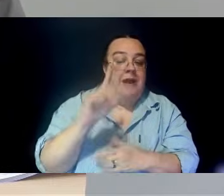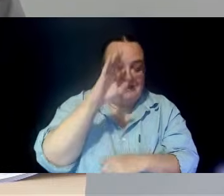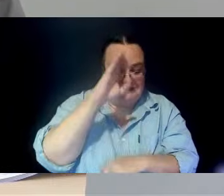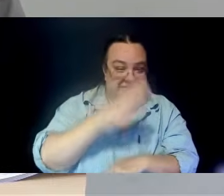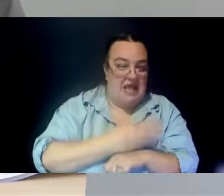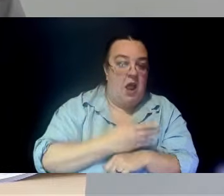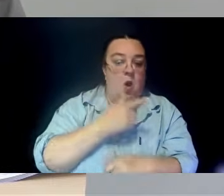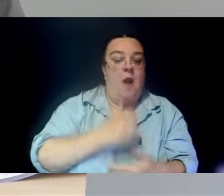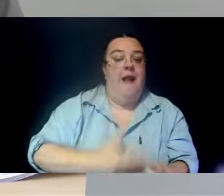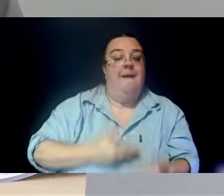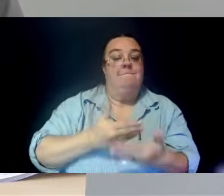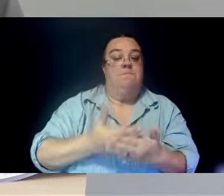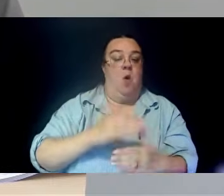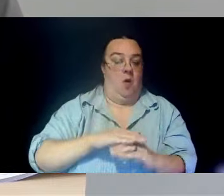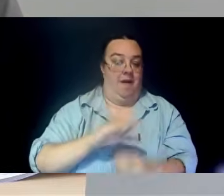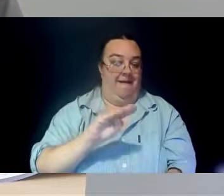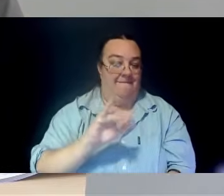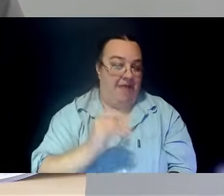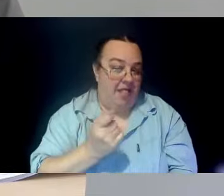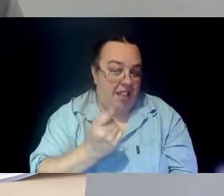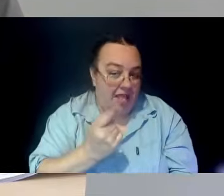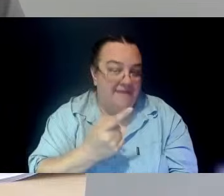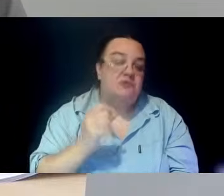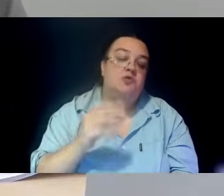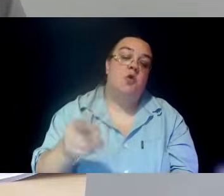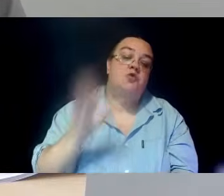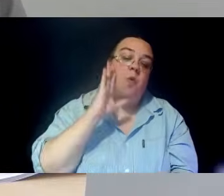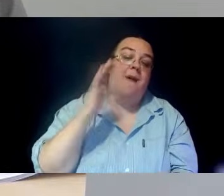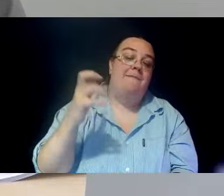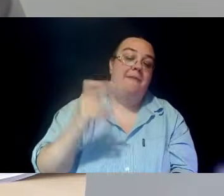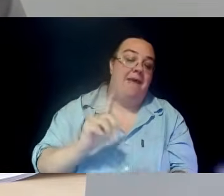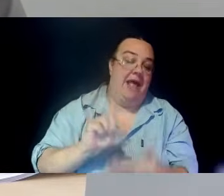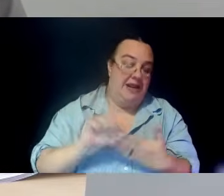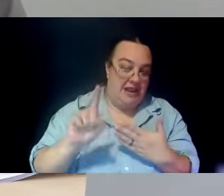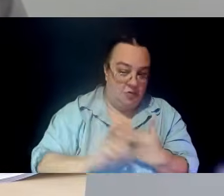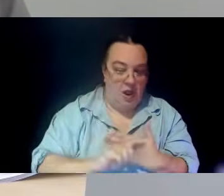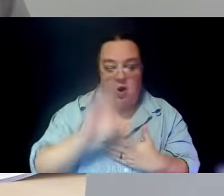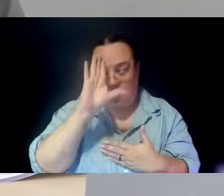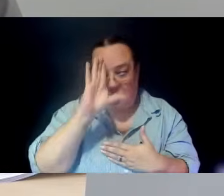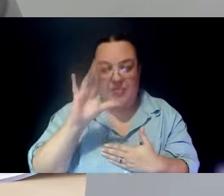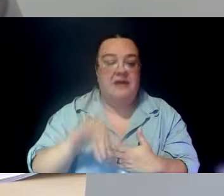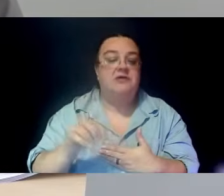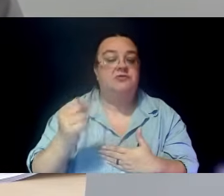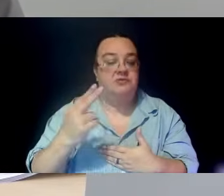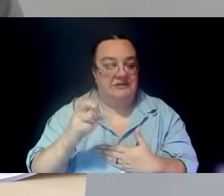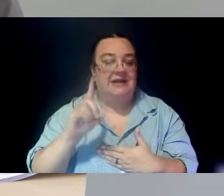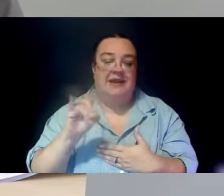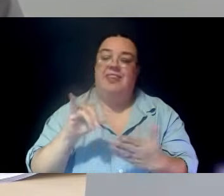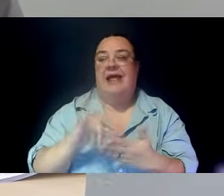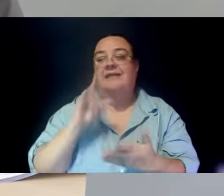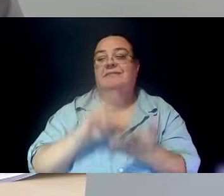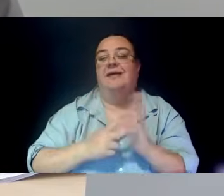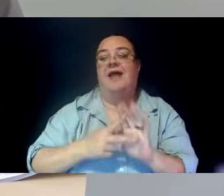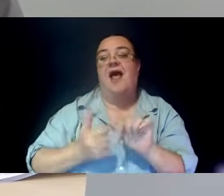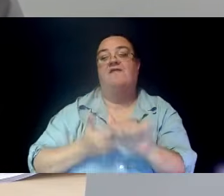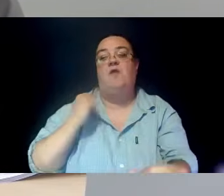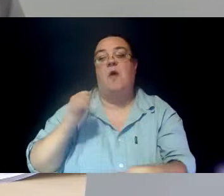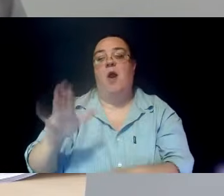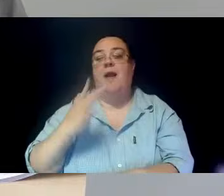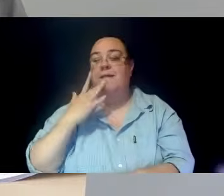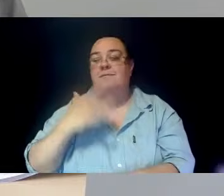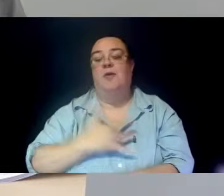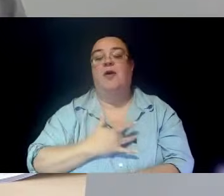was born on May the 11th. So she'll be back next week. I know she did this to avoid her birthday being here in